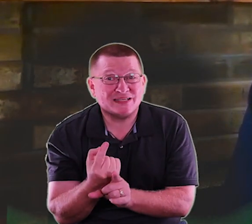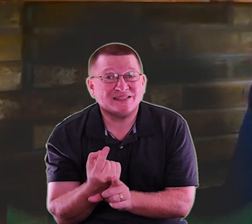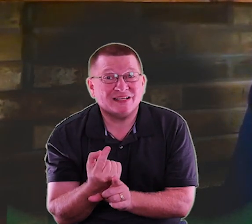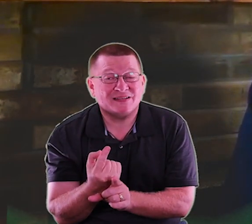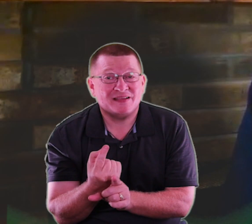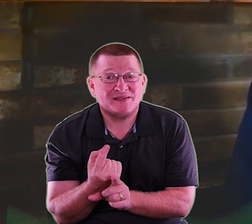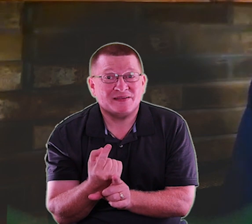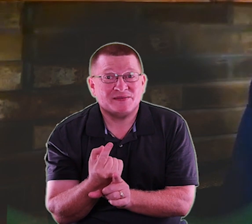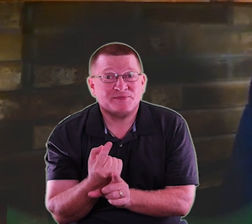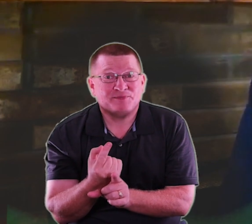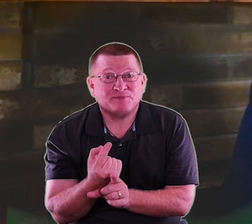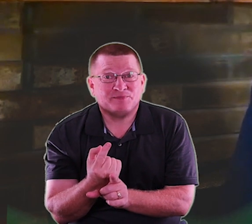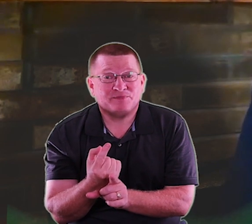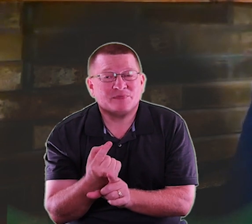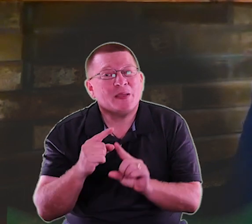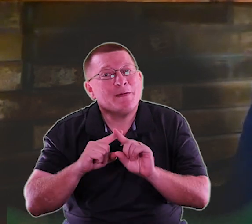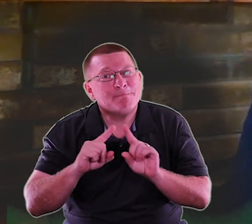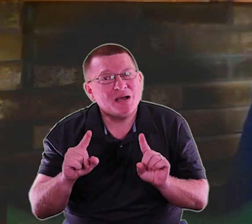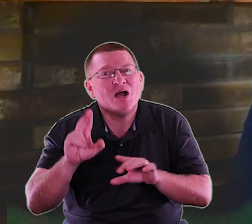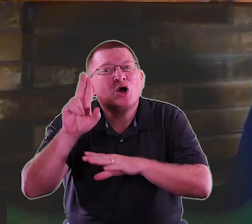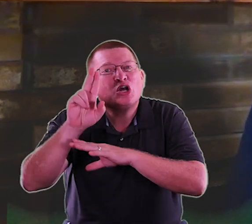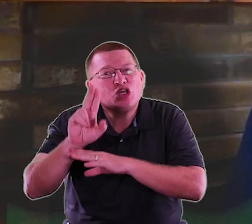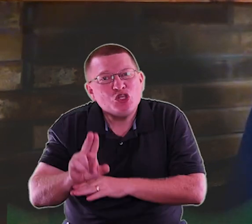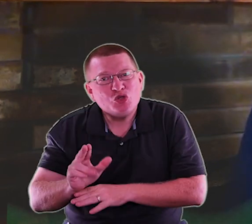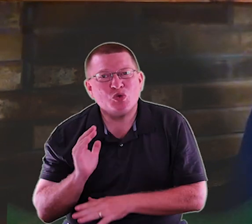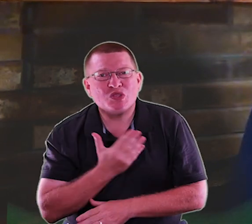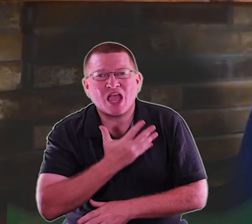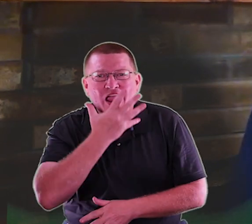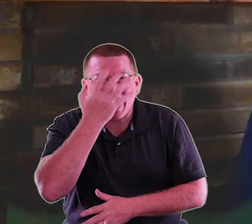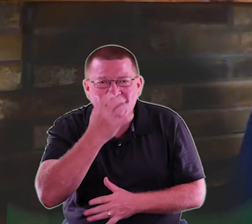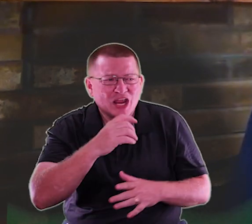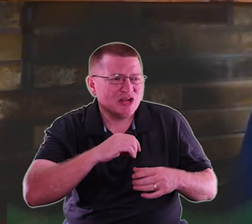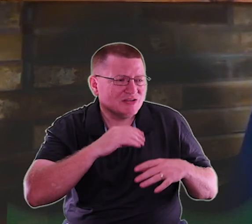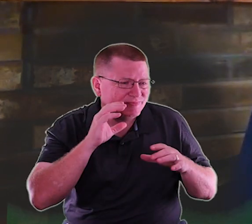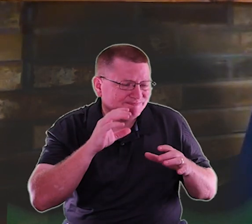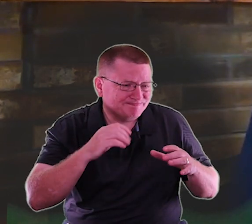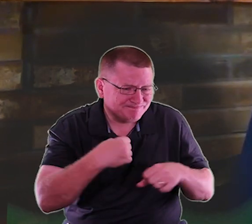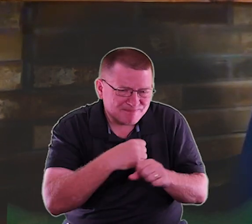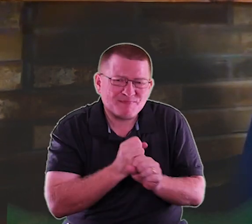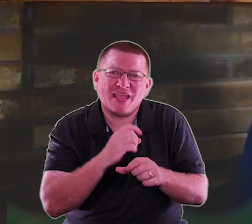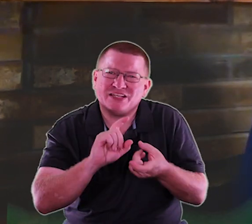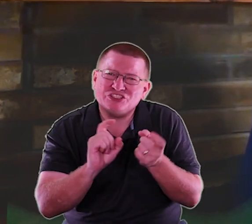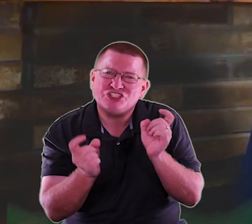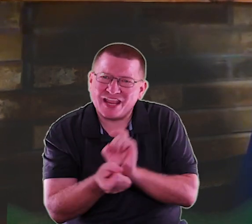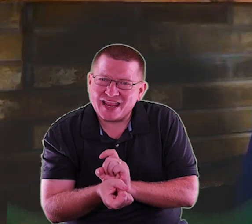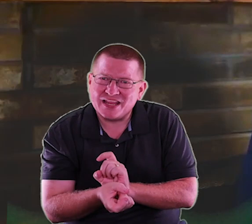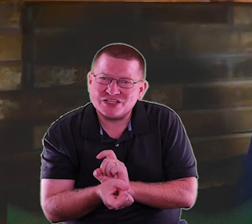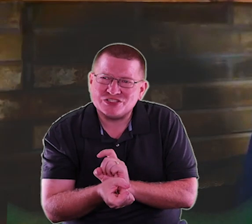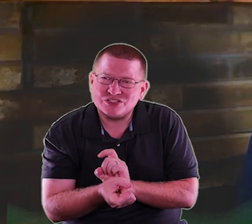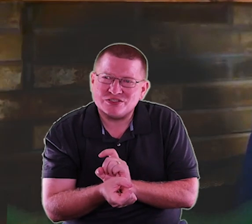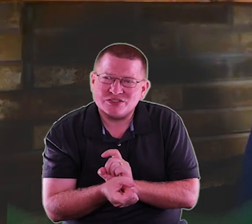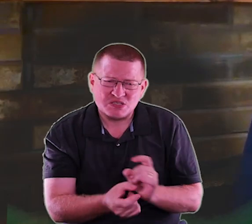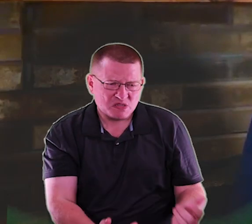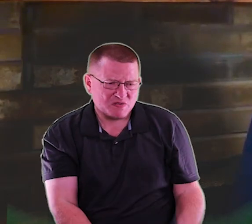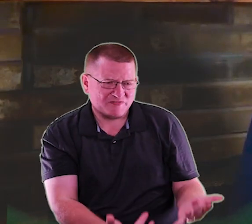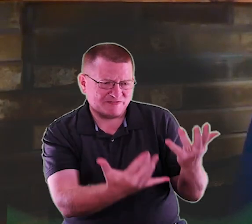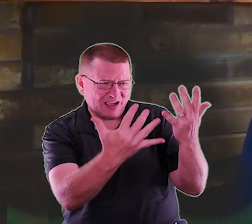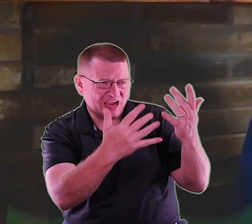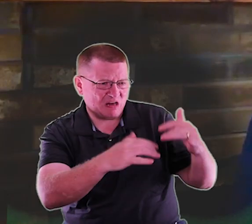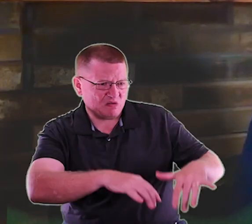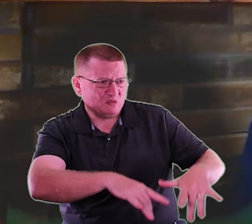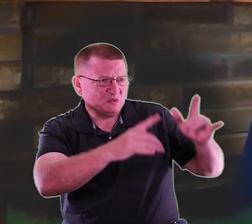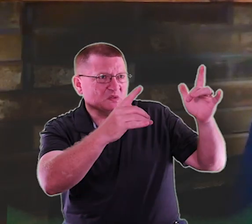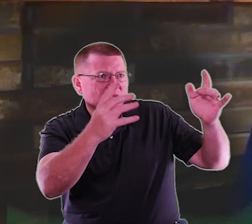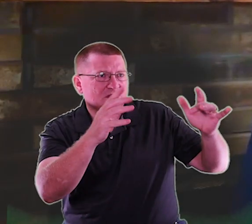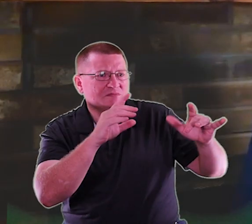is appropriate. But we use our anger to bring about change. We put out fires set to stores,